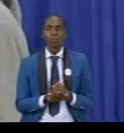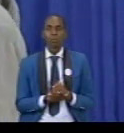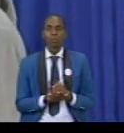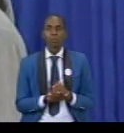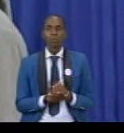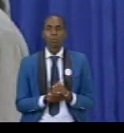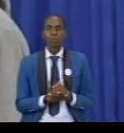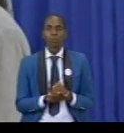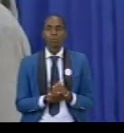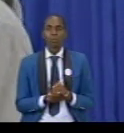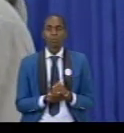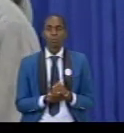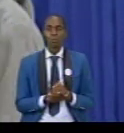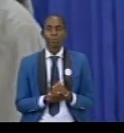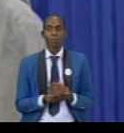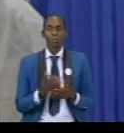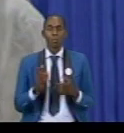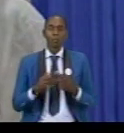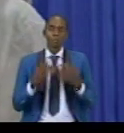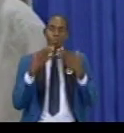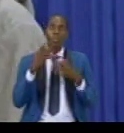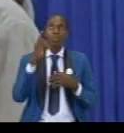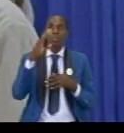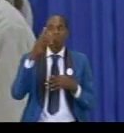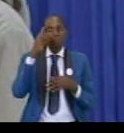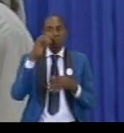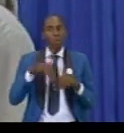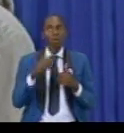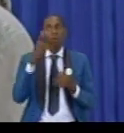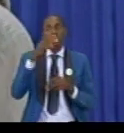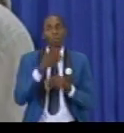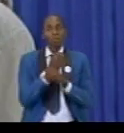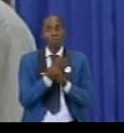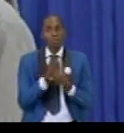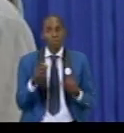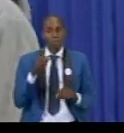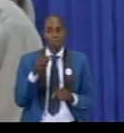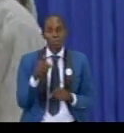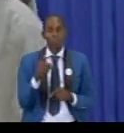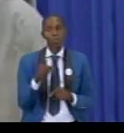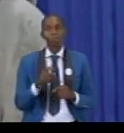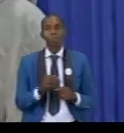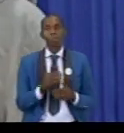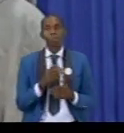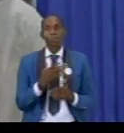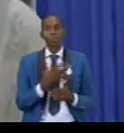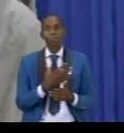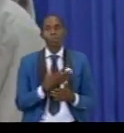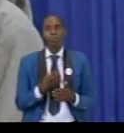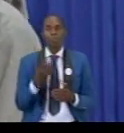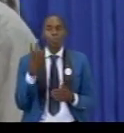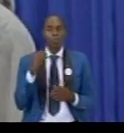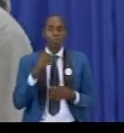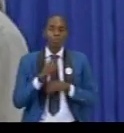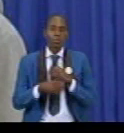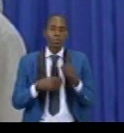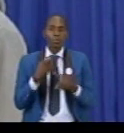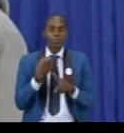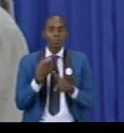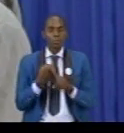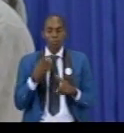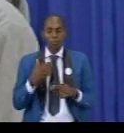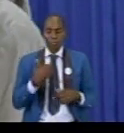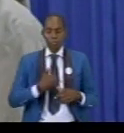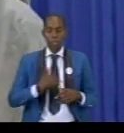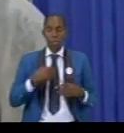I thank God for how God has saved my soul. My testimony goes thus. I was suffering from chest pain for 5 years,